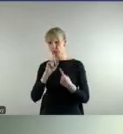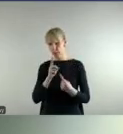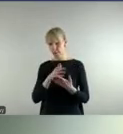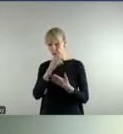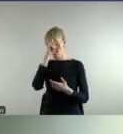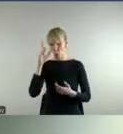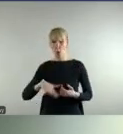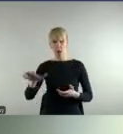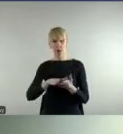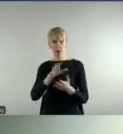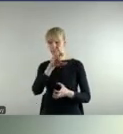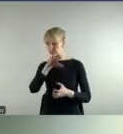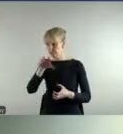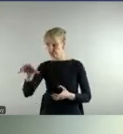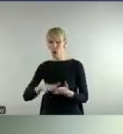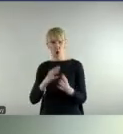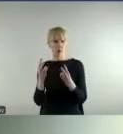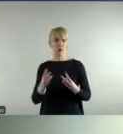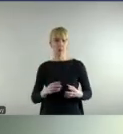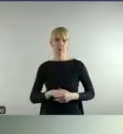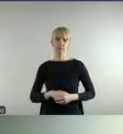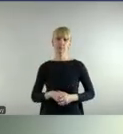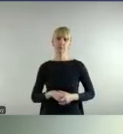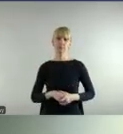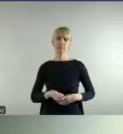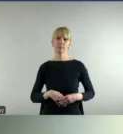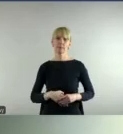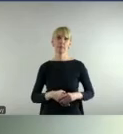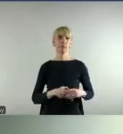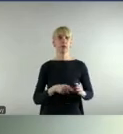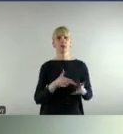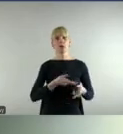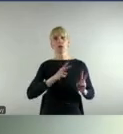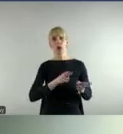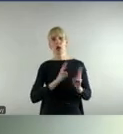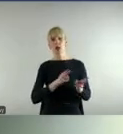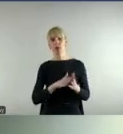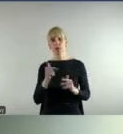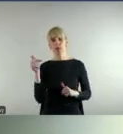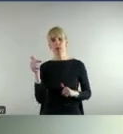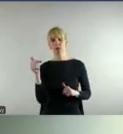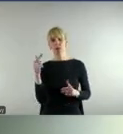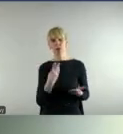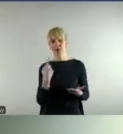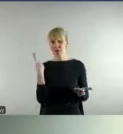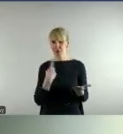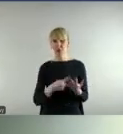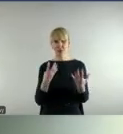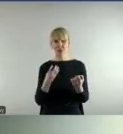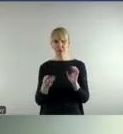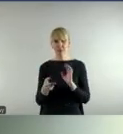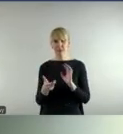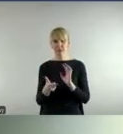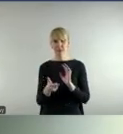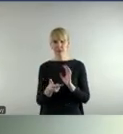So I want to take you back to November 2017. You can see the picture here is mine. I had just relocated from Oslo, the